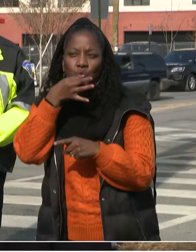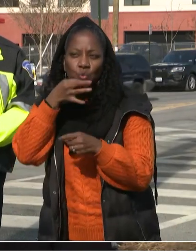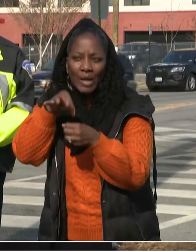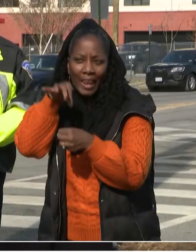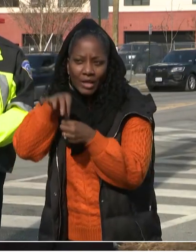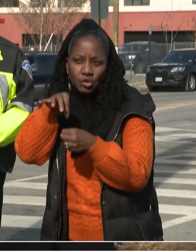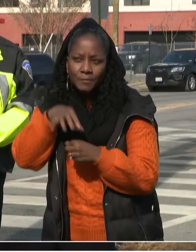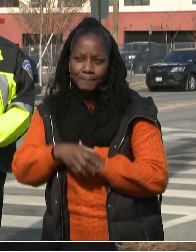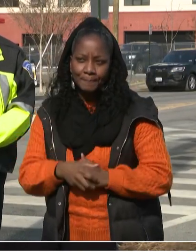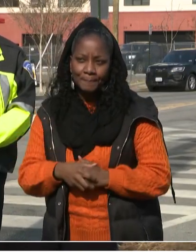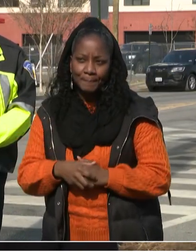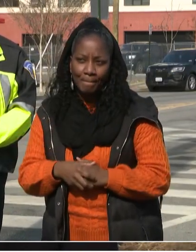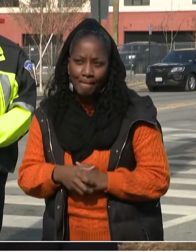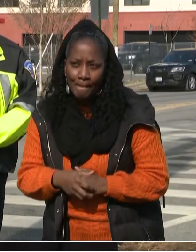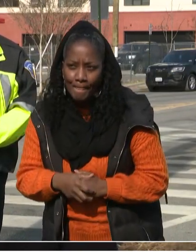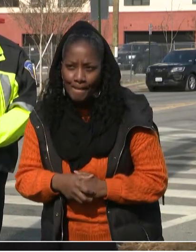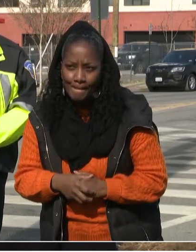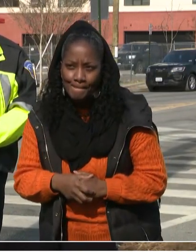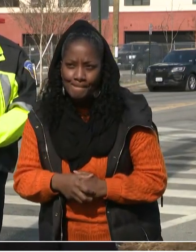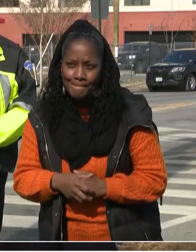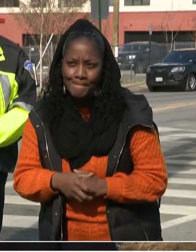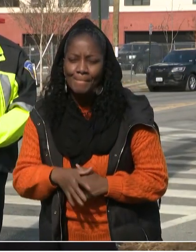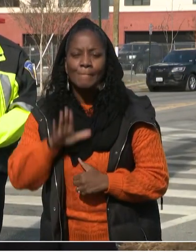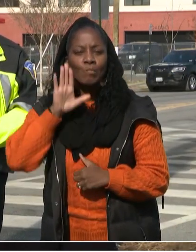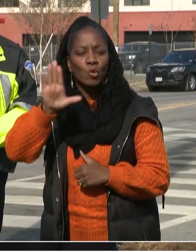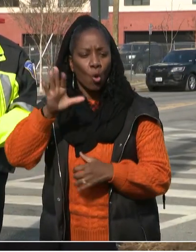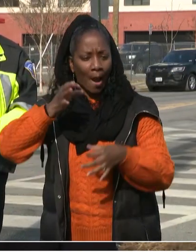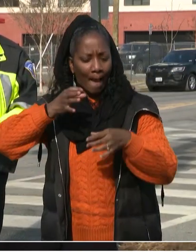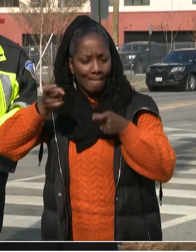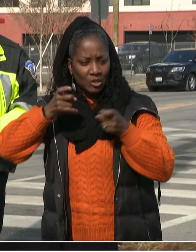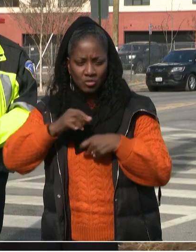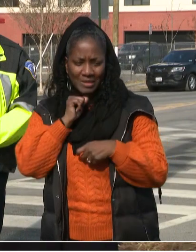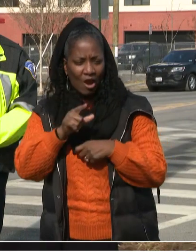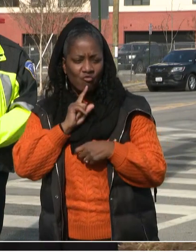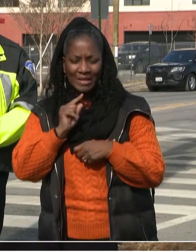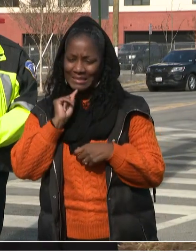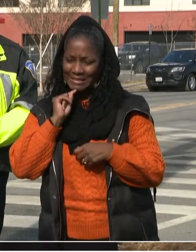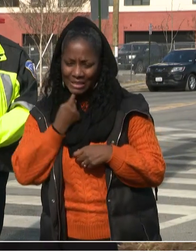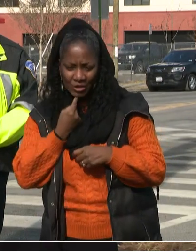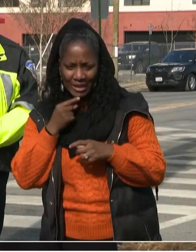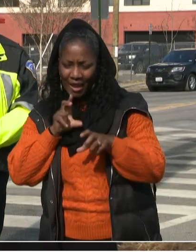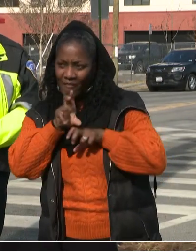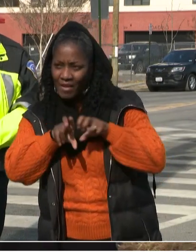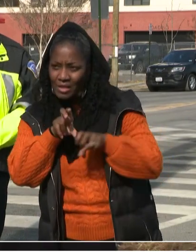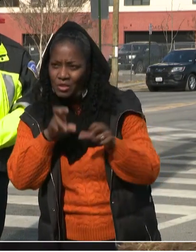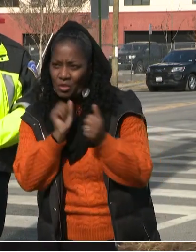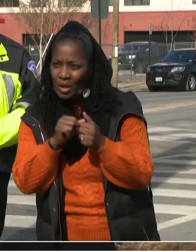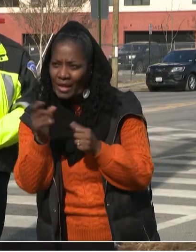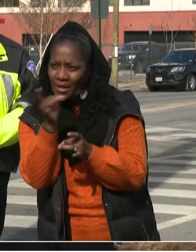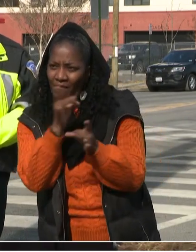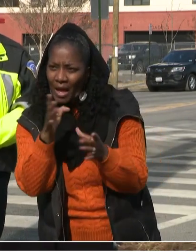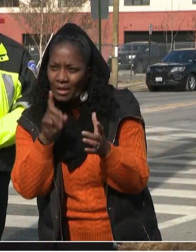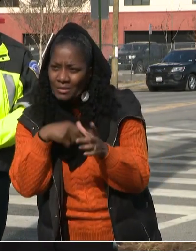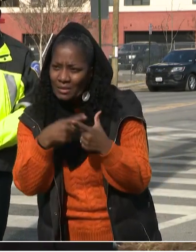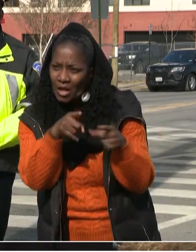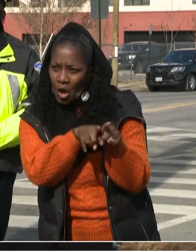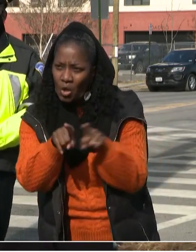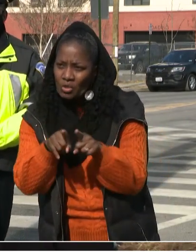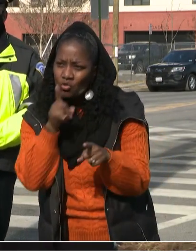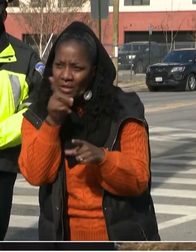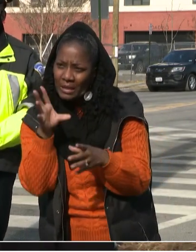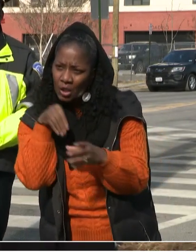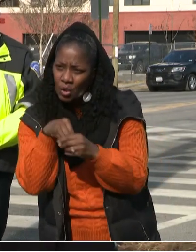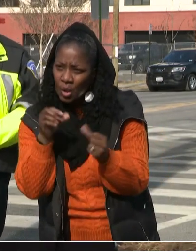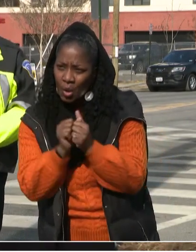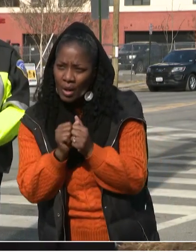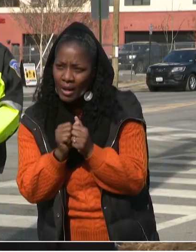has been that your administration hasn't really seriously invested in non-police methods of violence interruption and haven't been sort of